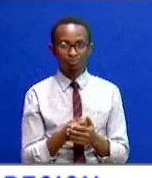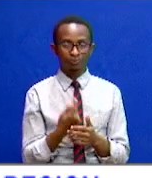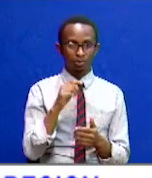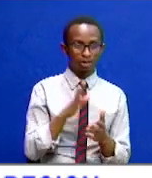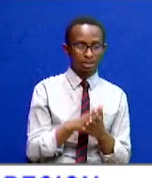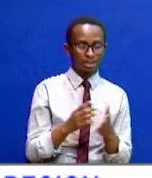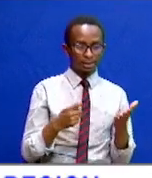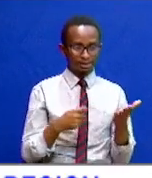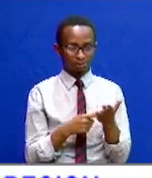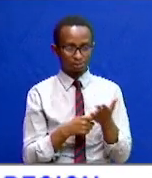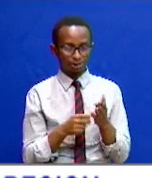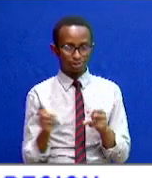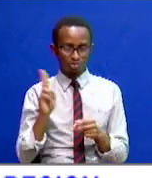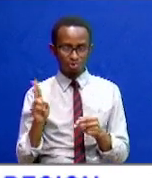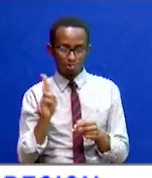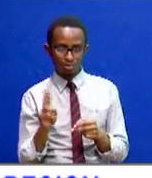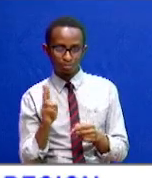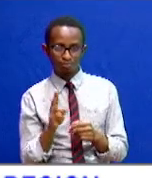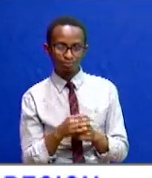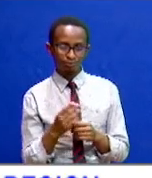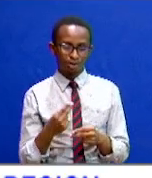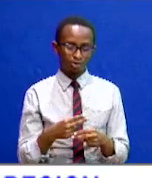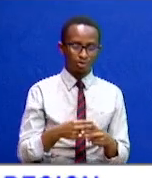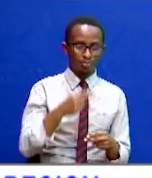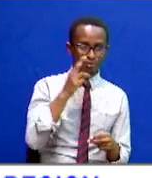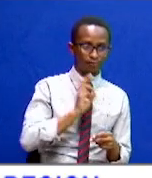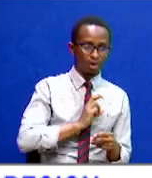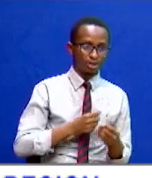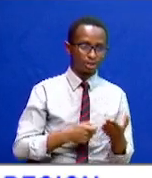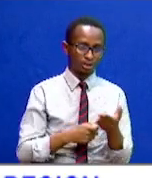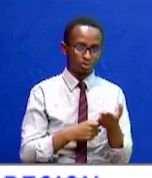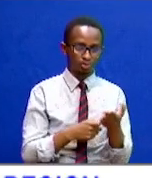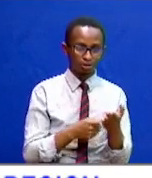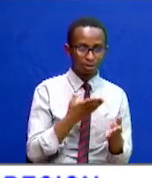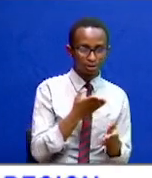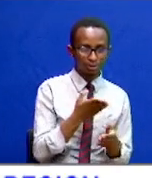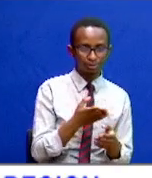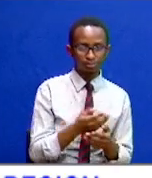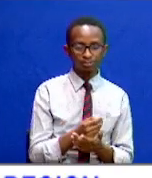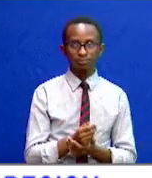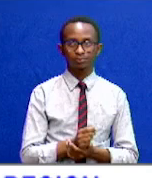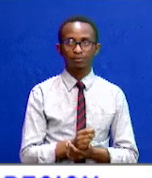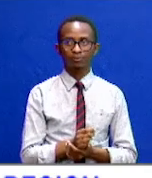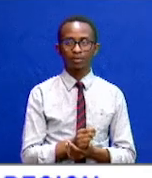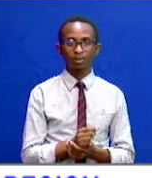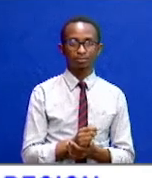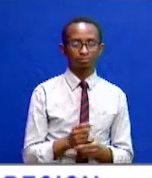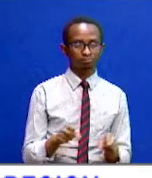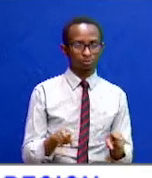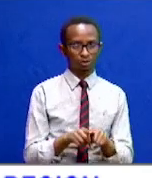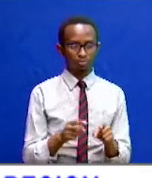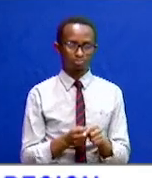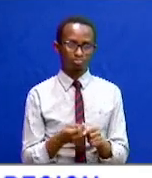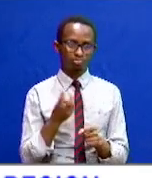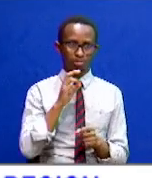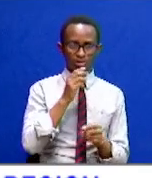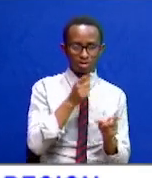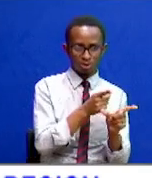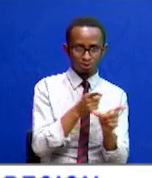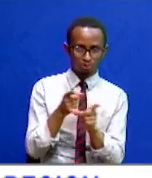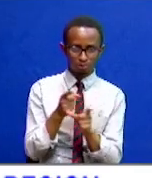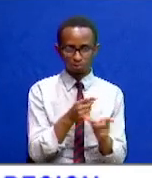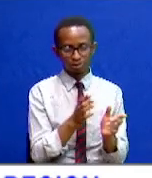that we are using, so we need to improve the technologies we use. We need to use drones, satellite data, and other